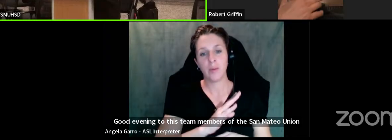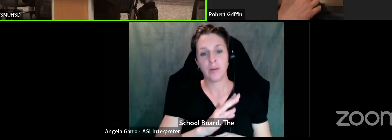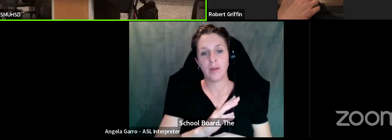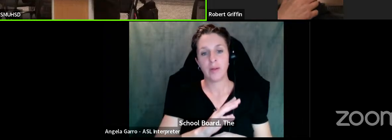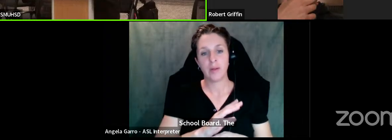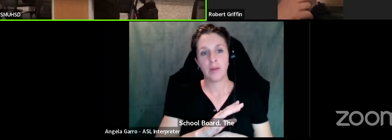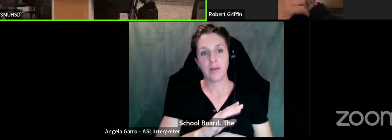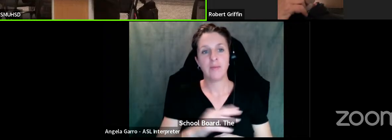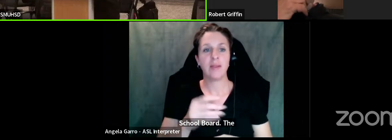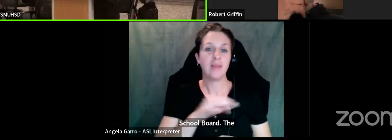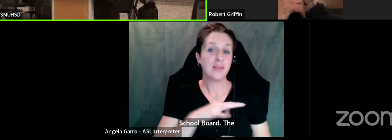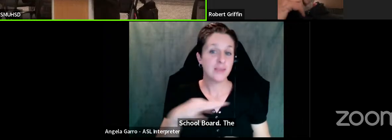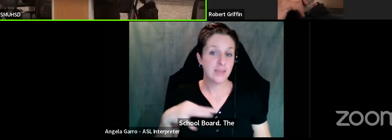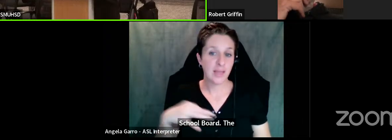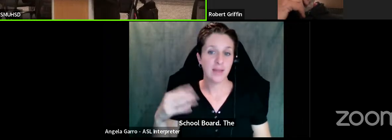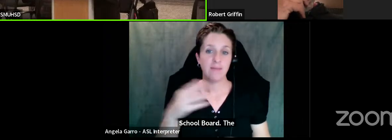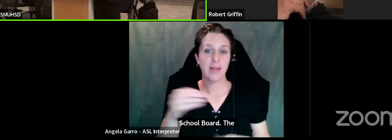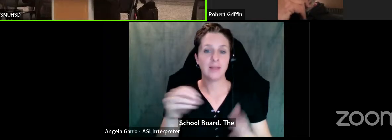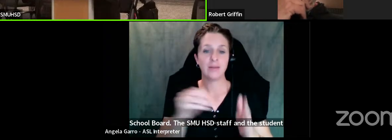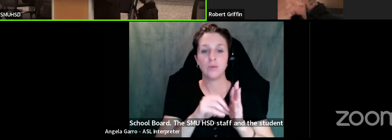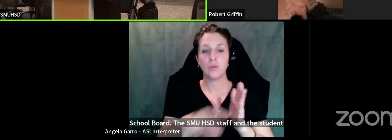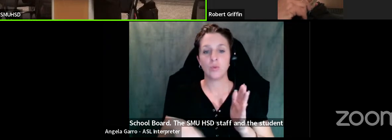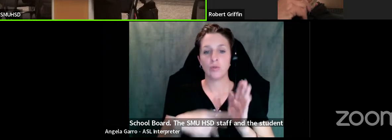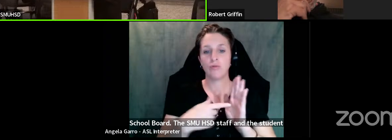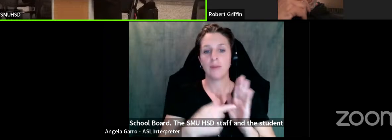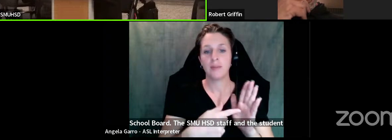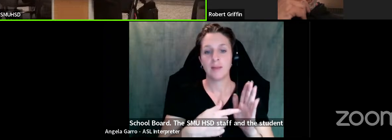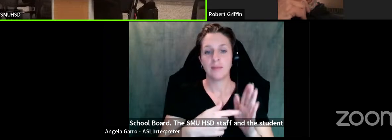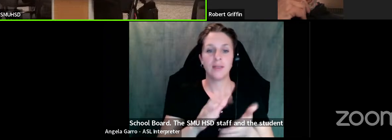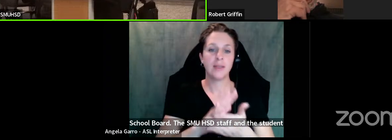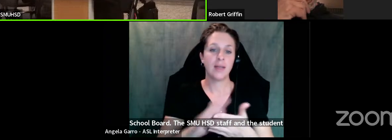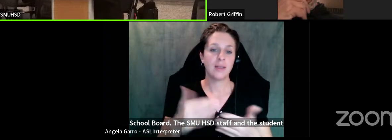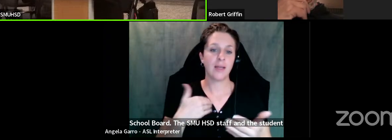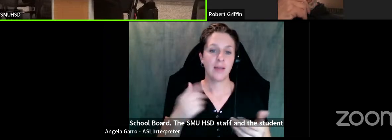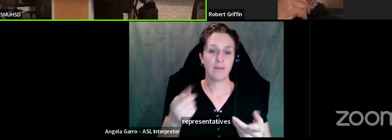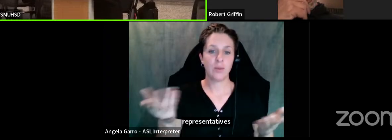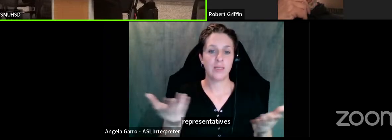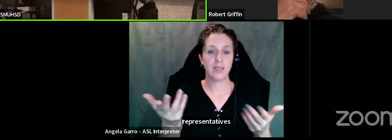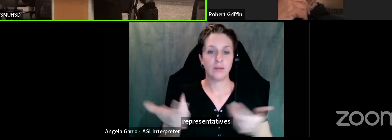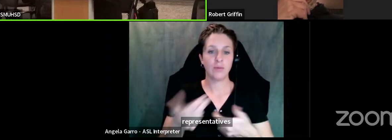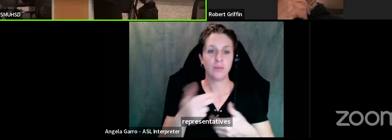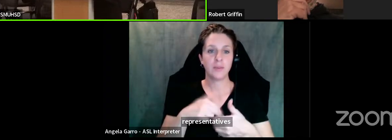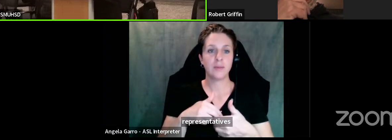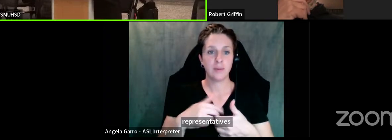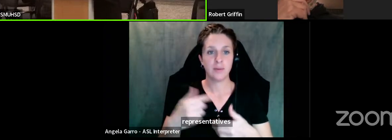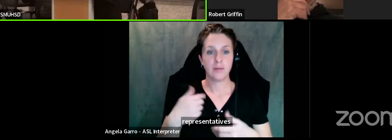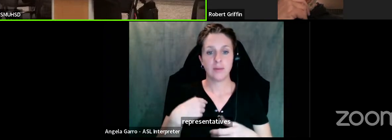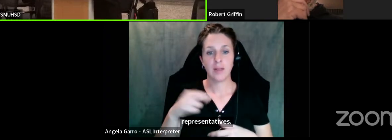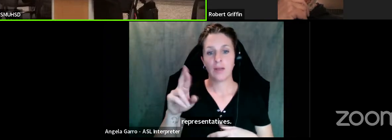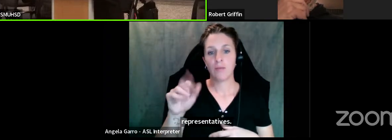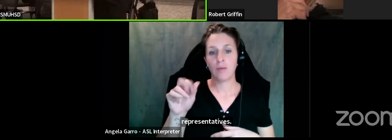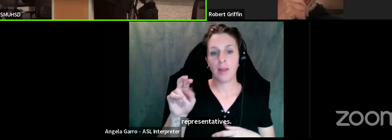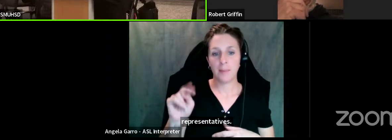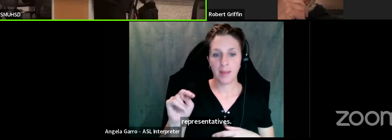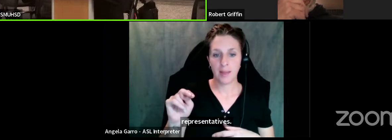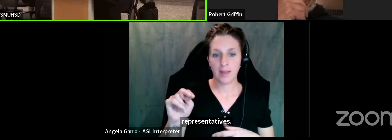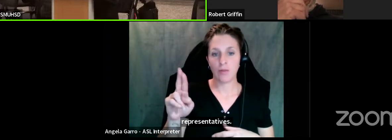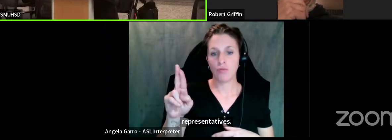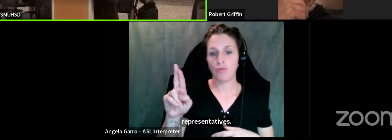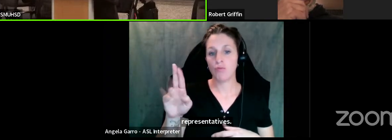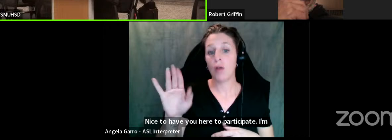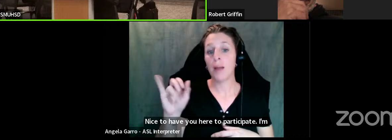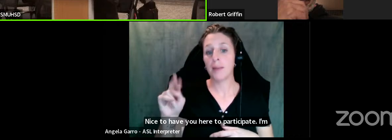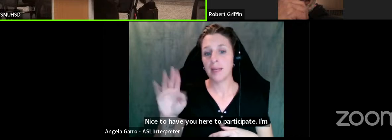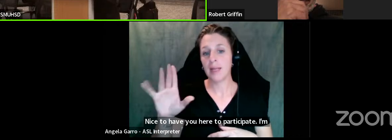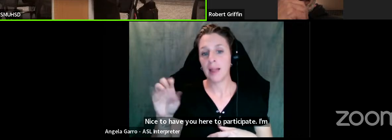SMUHSD staff, and the student representatives. Nice to have you here to participate. I'm Robin Clemens. I am the president